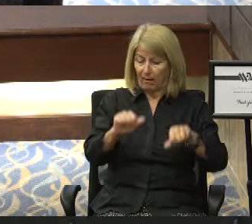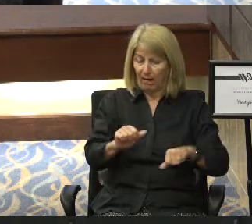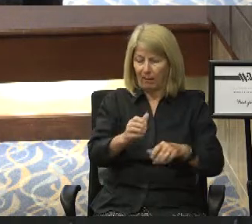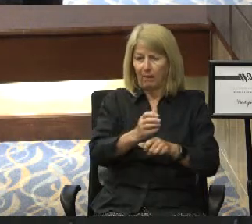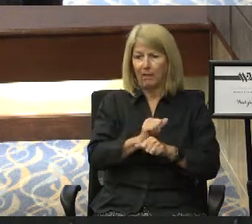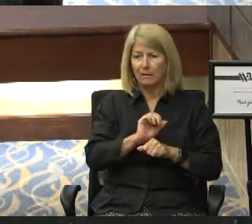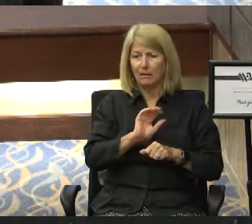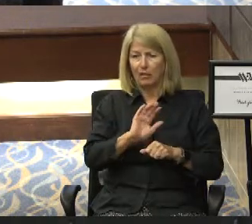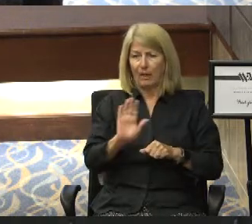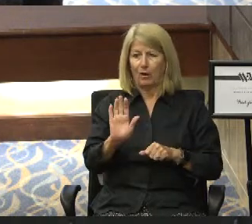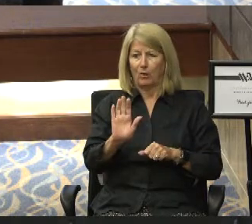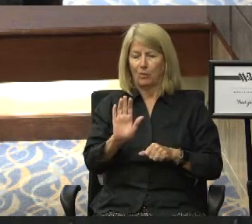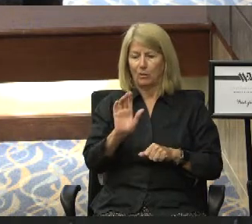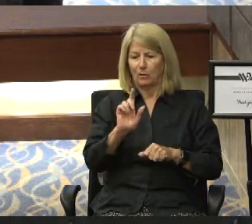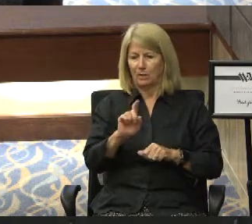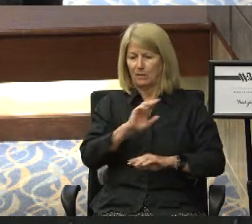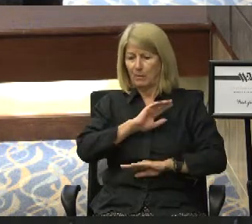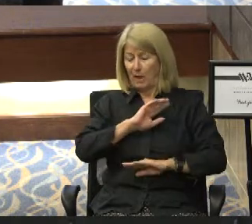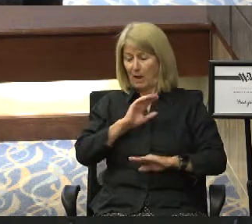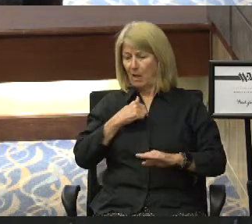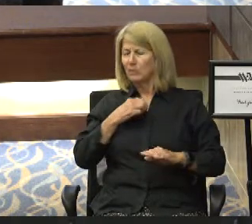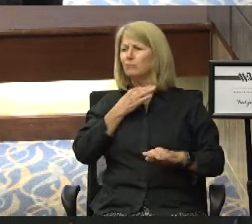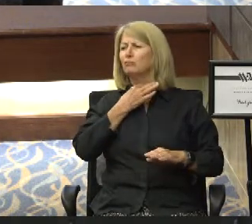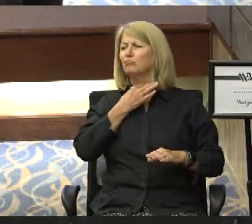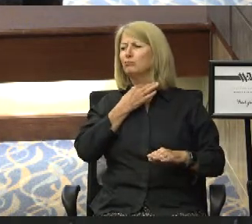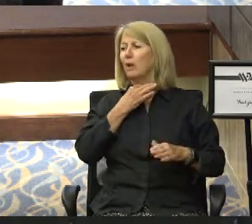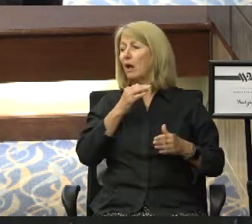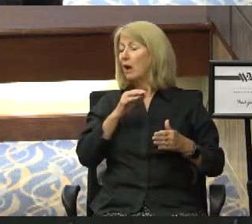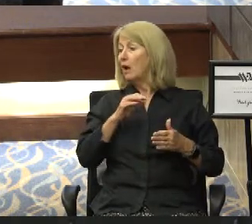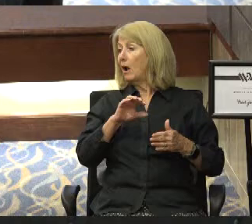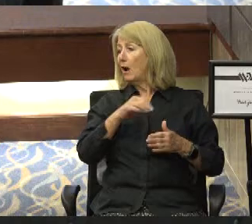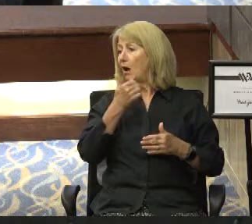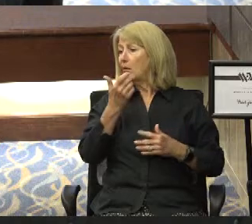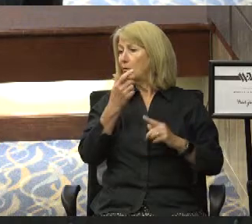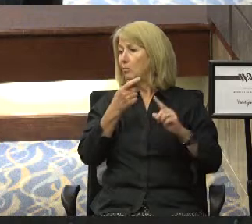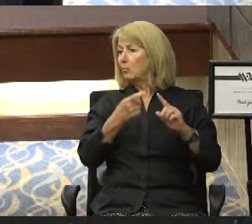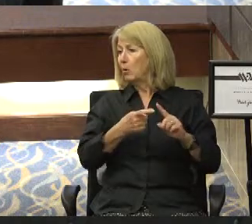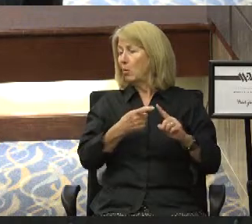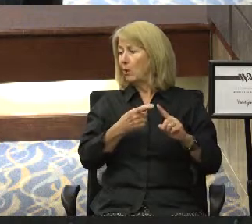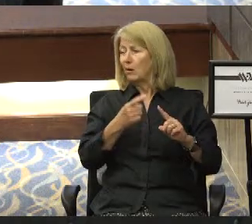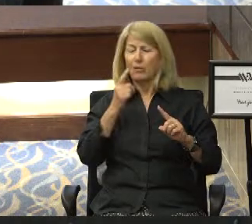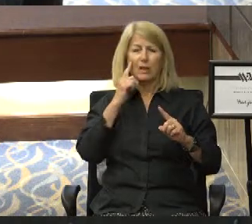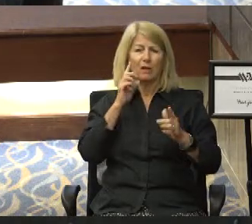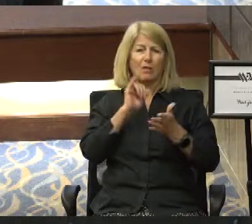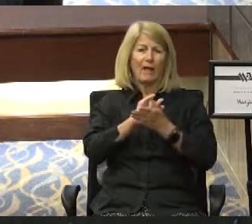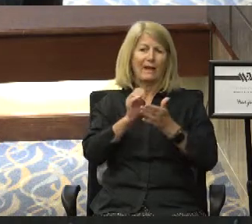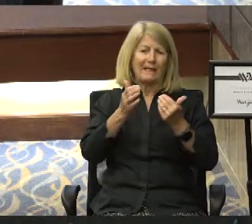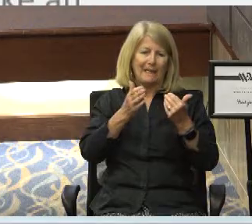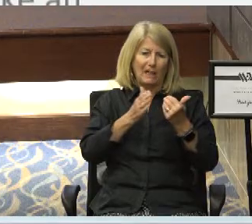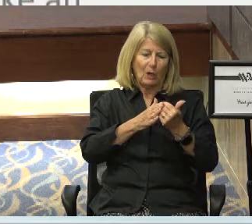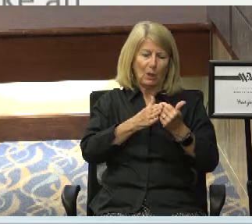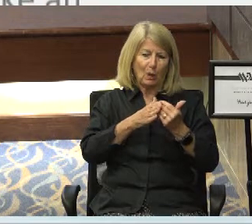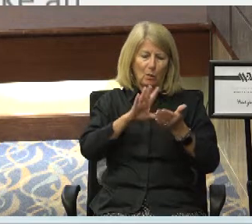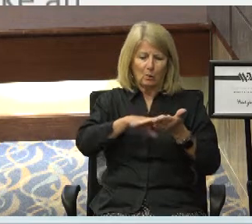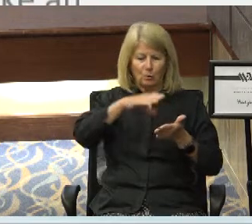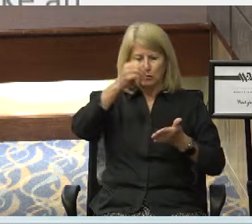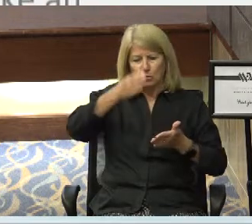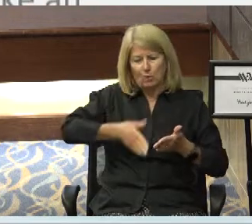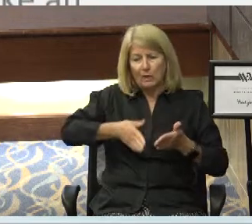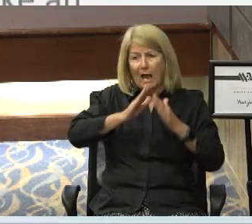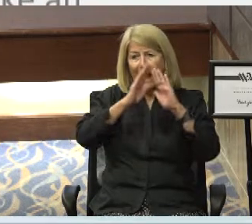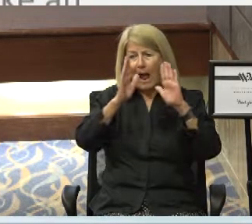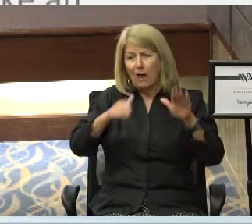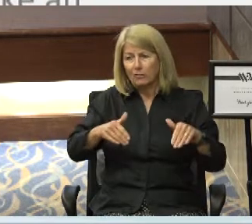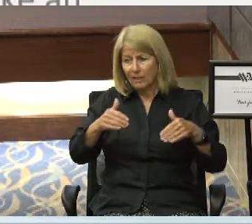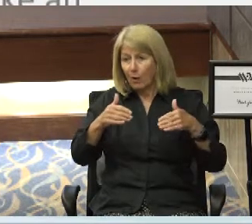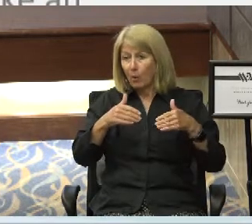there. Mayor, I wonder though, the other side of that coin is thinking that that is near some student housing, thinking about our international students